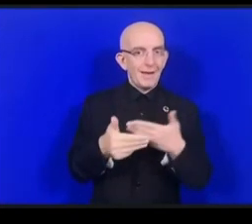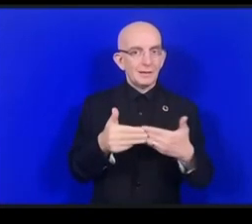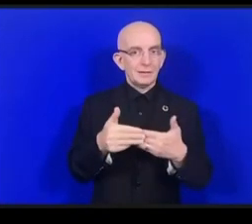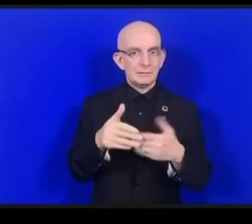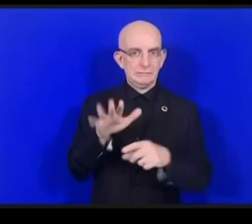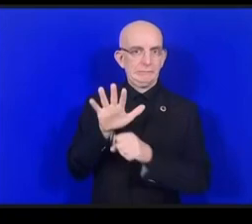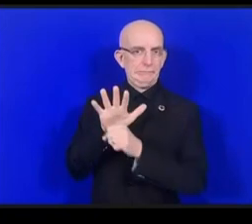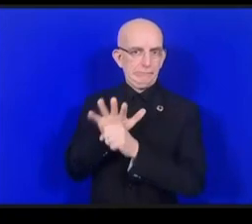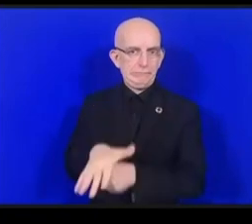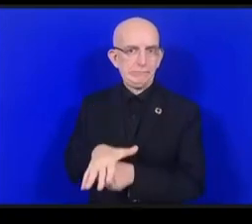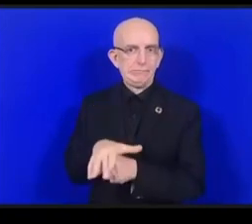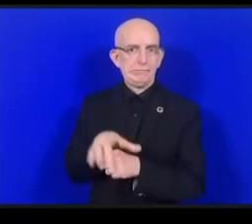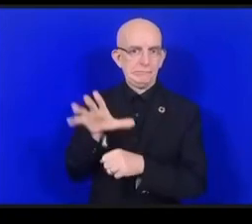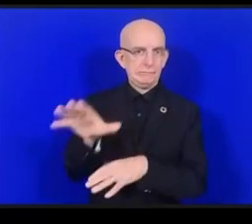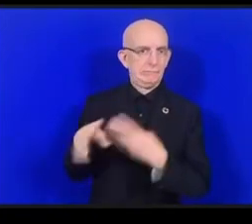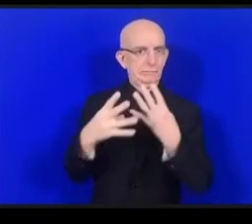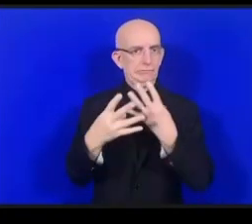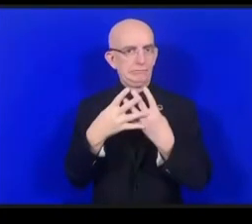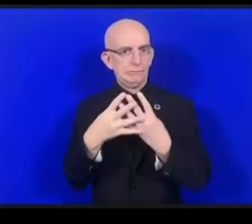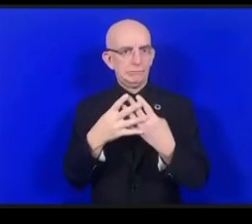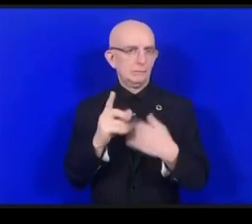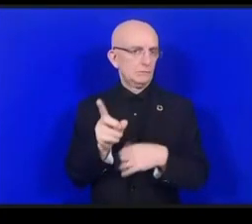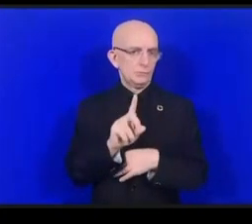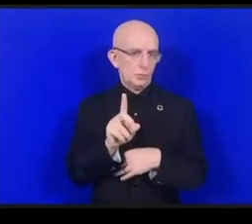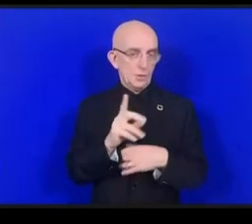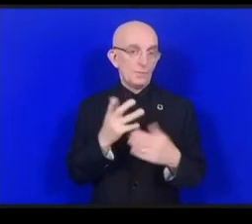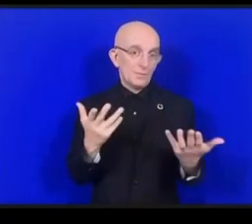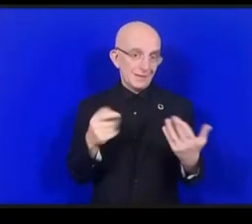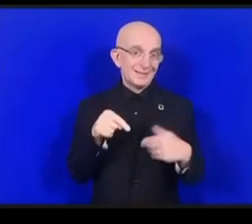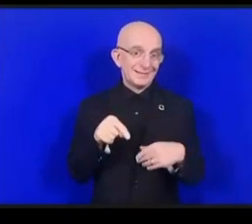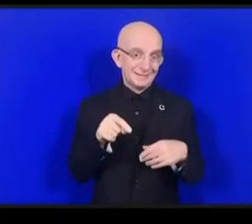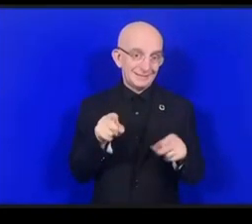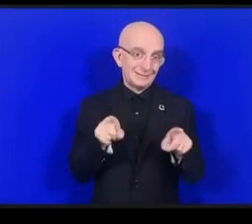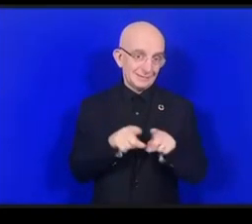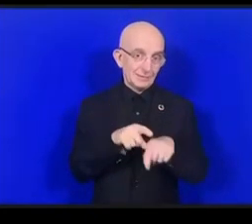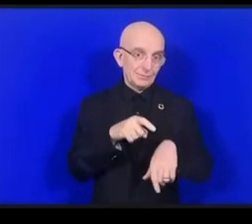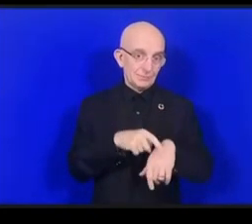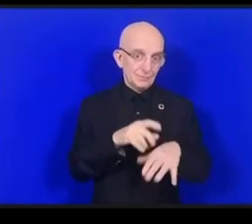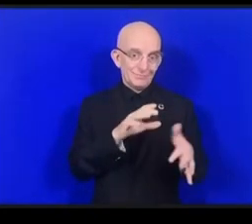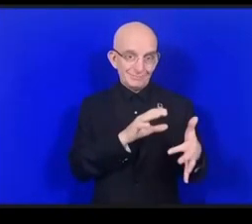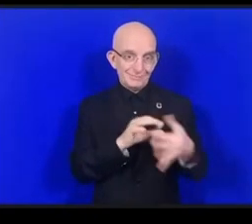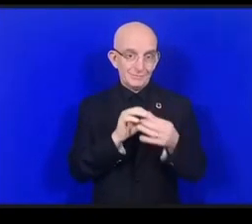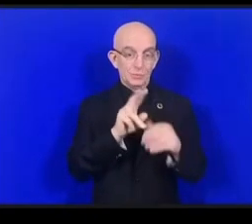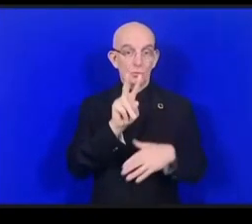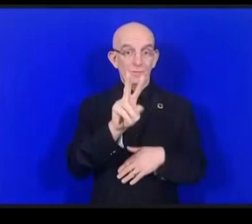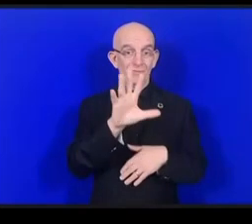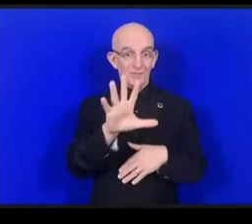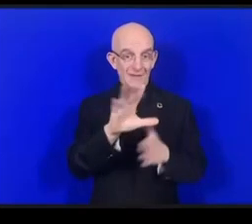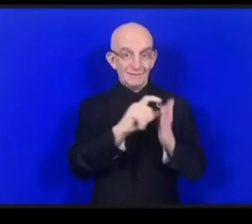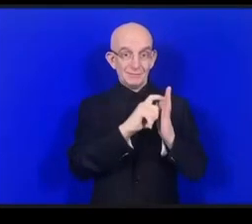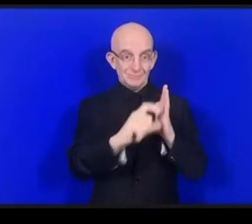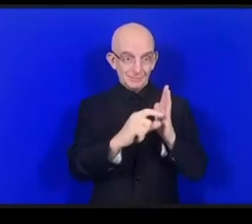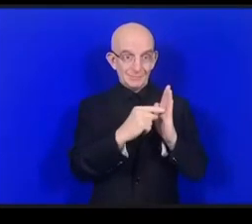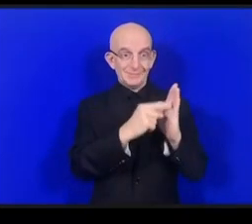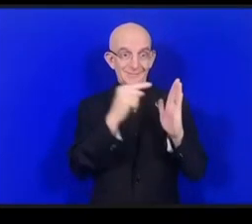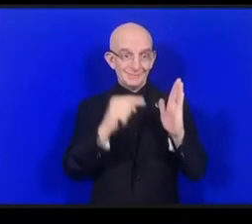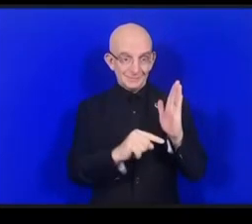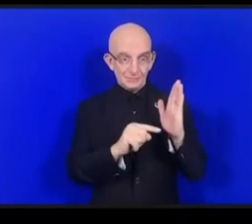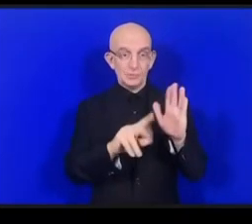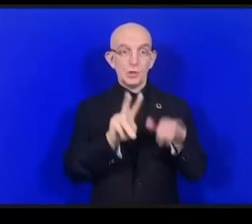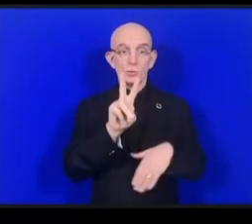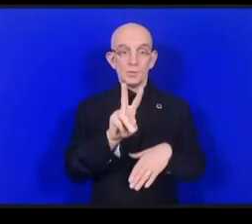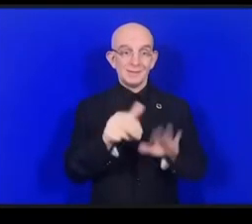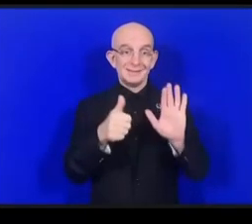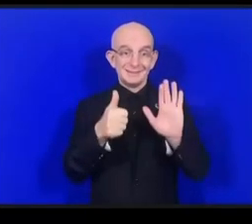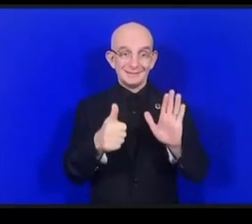on environmental issues and their impact on children's rights has been adopted, right, I think only